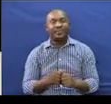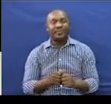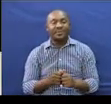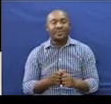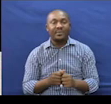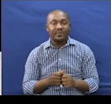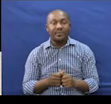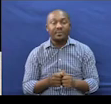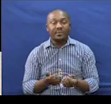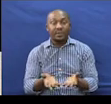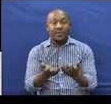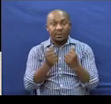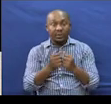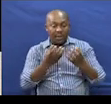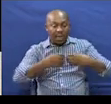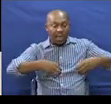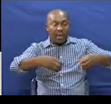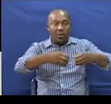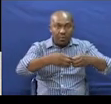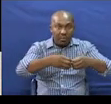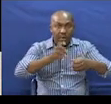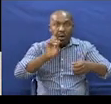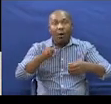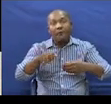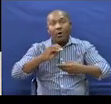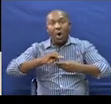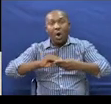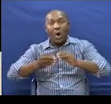It can be a group of organism,